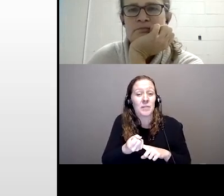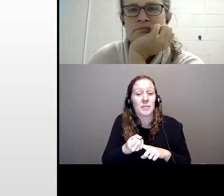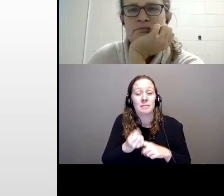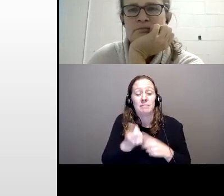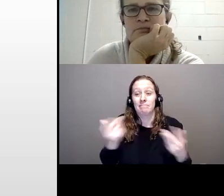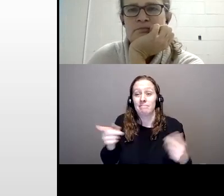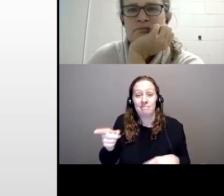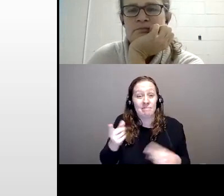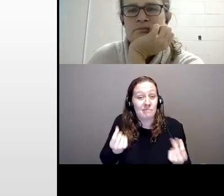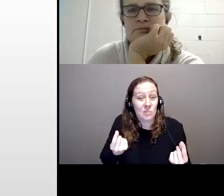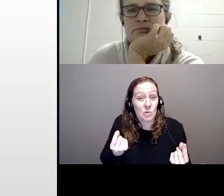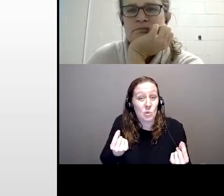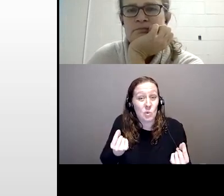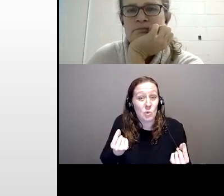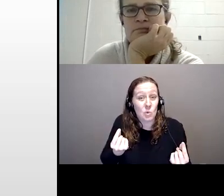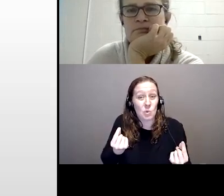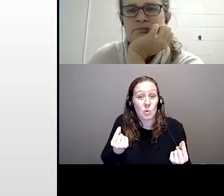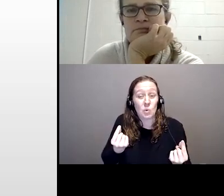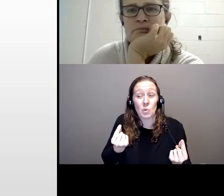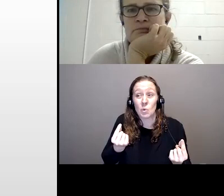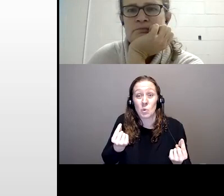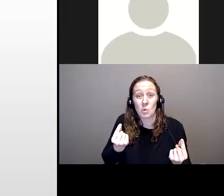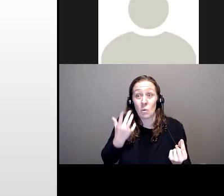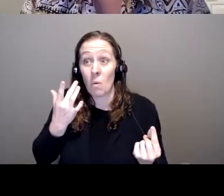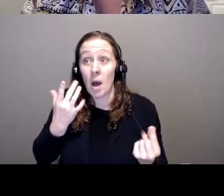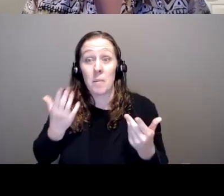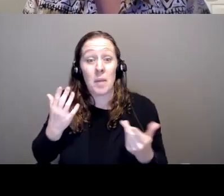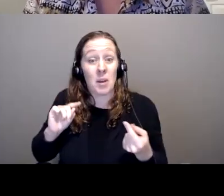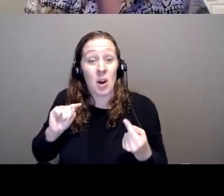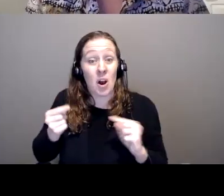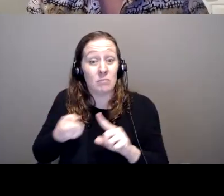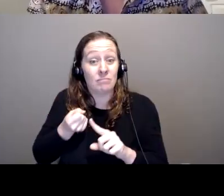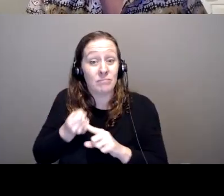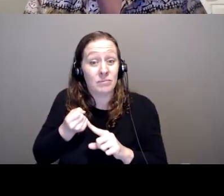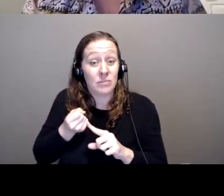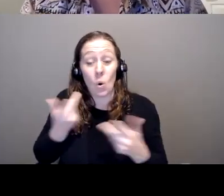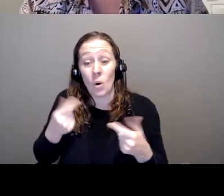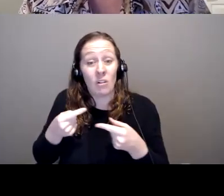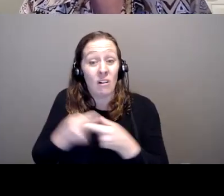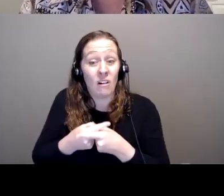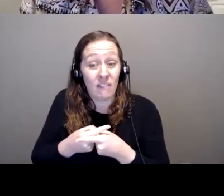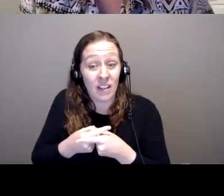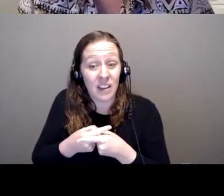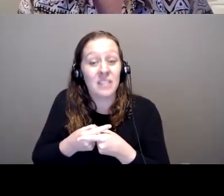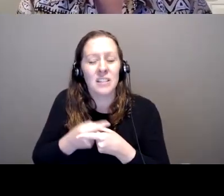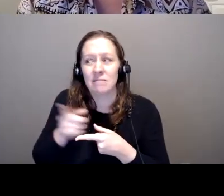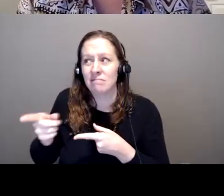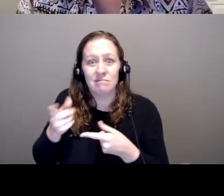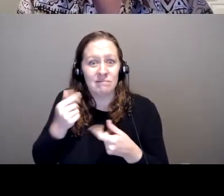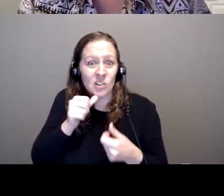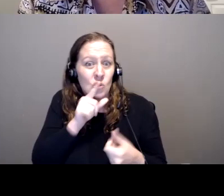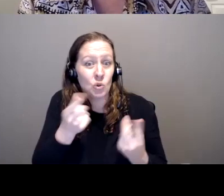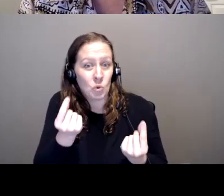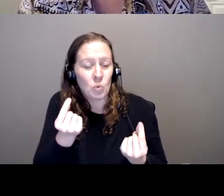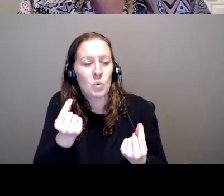can they do about the harm that has been done, or the conflict situation that they are in. So they feel